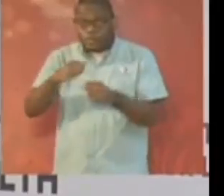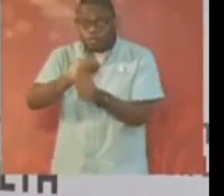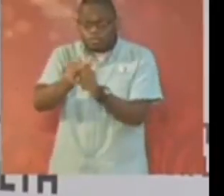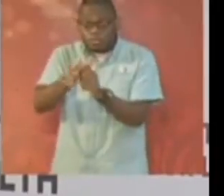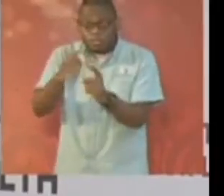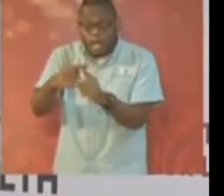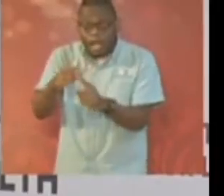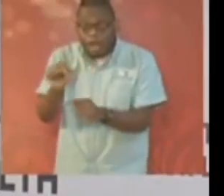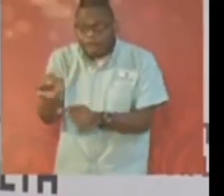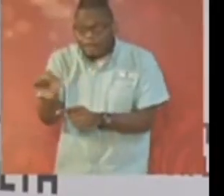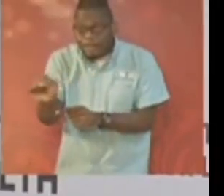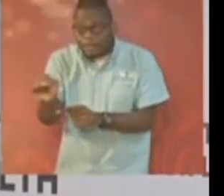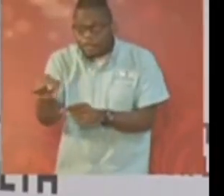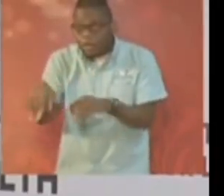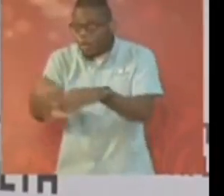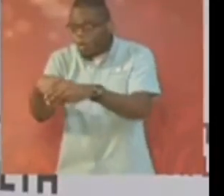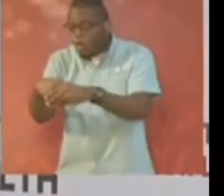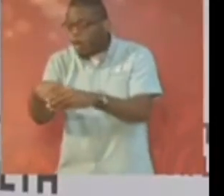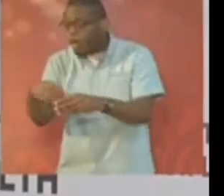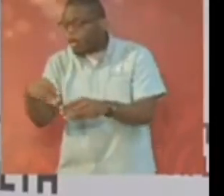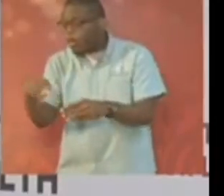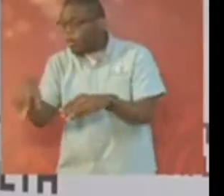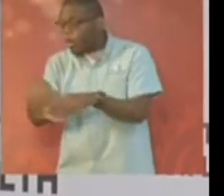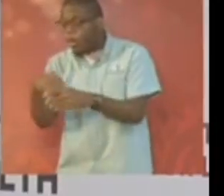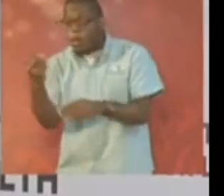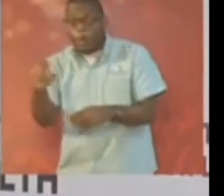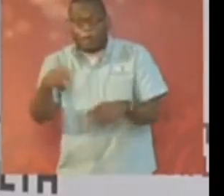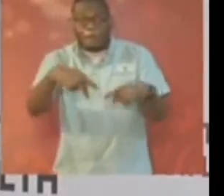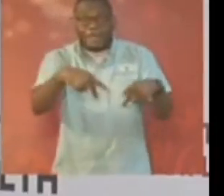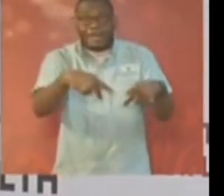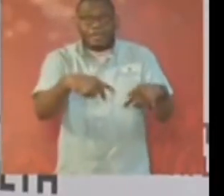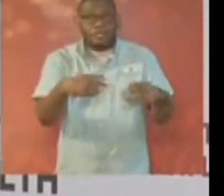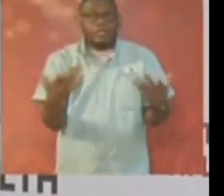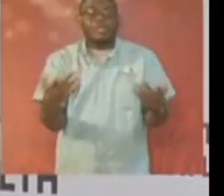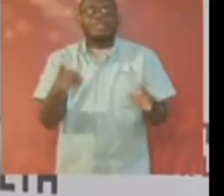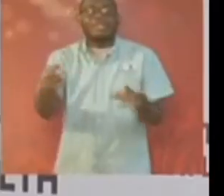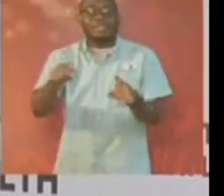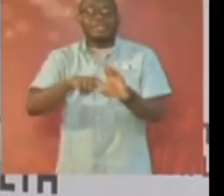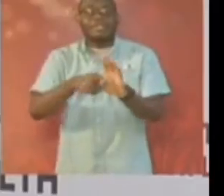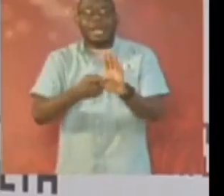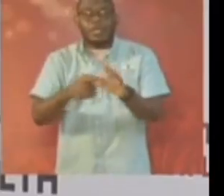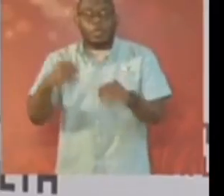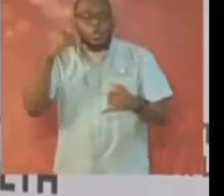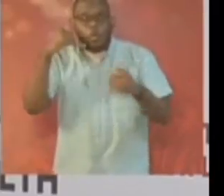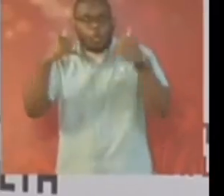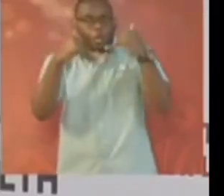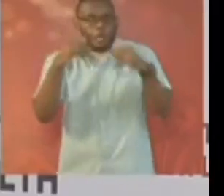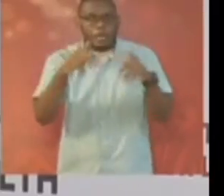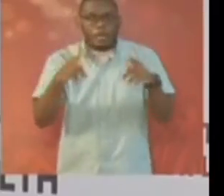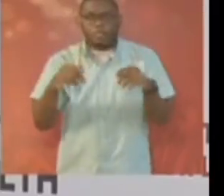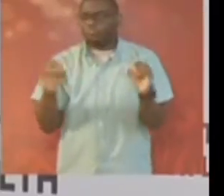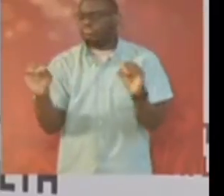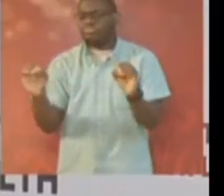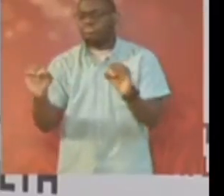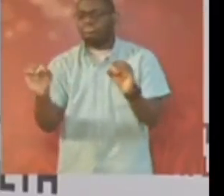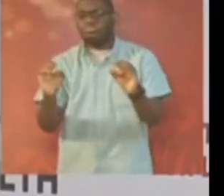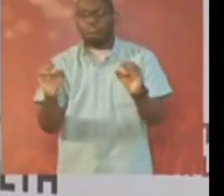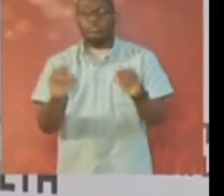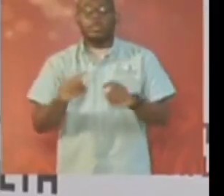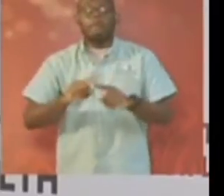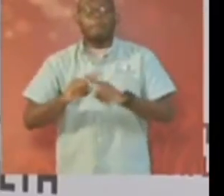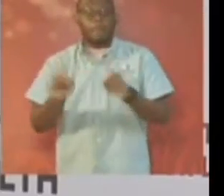preemptive quarantine just on the basis of the fact that people were in a gathering. What will happen, though, is that the ability